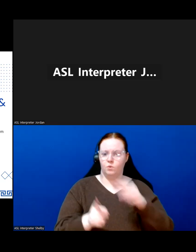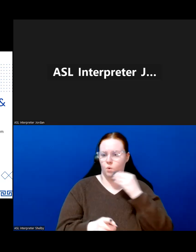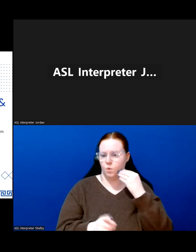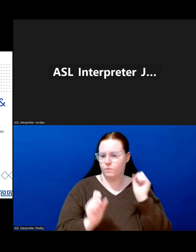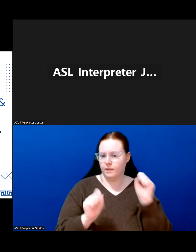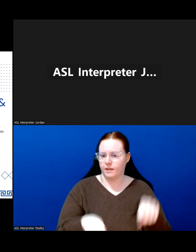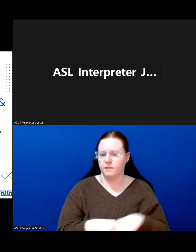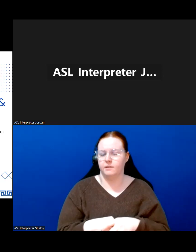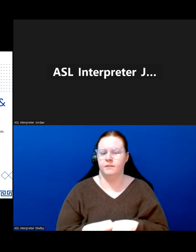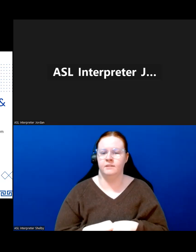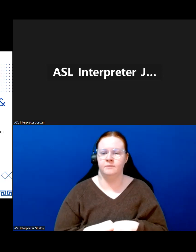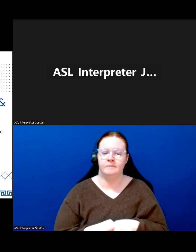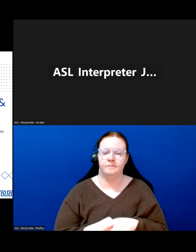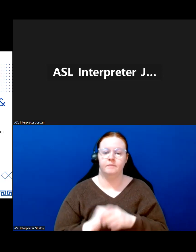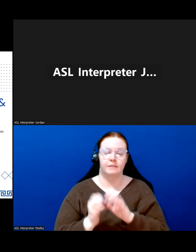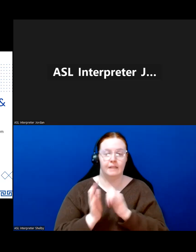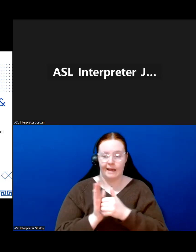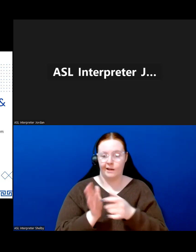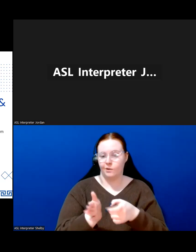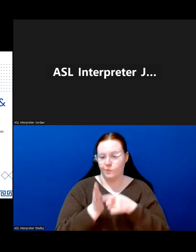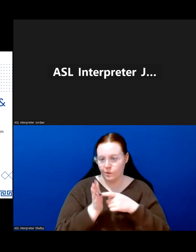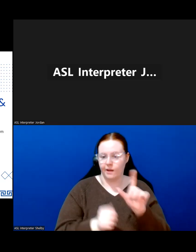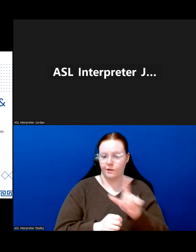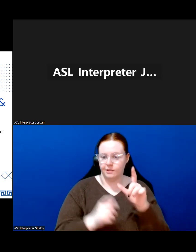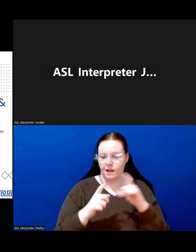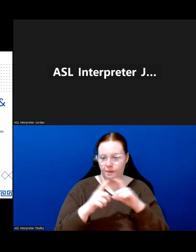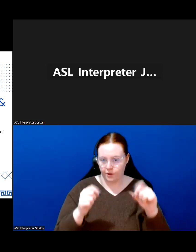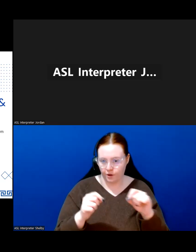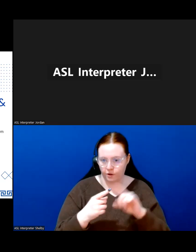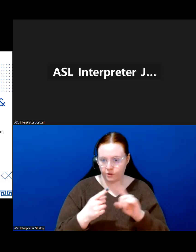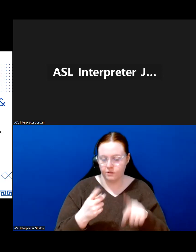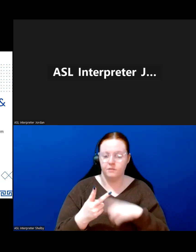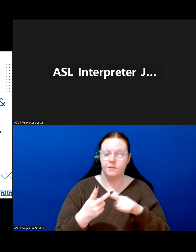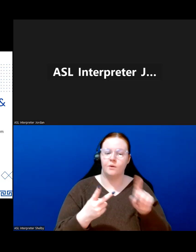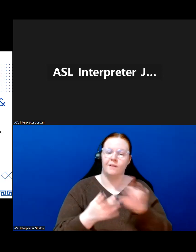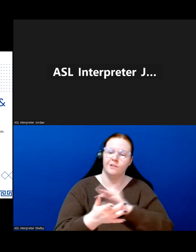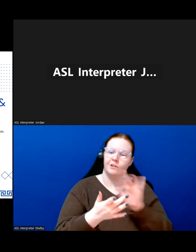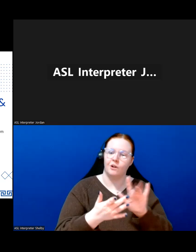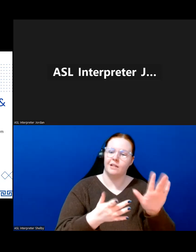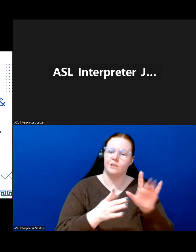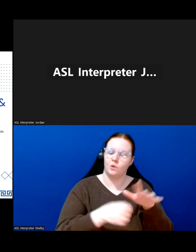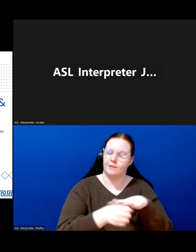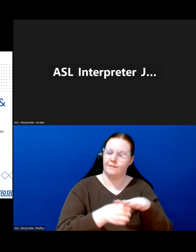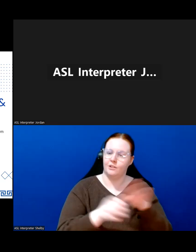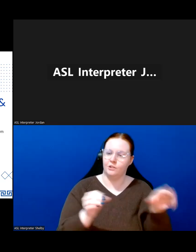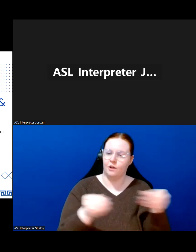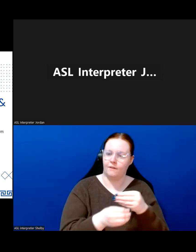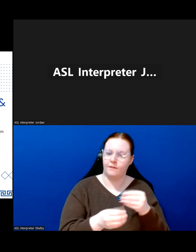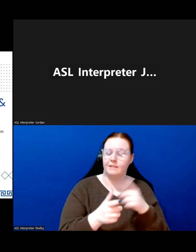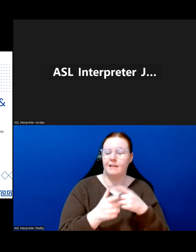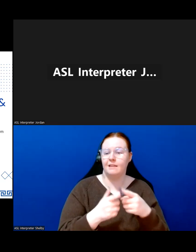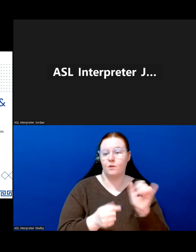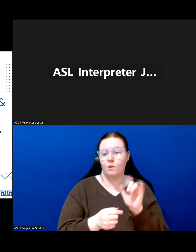So to do this, you would have to have a library card, and you'd need to reach out to your division office. and then return books by the due